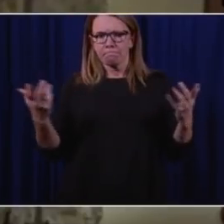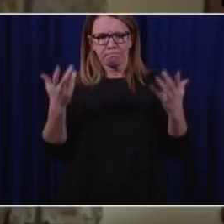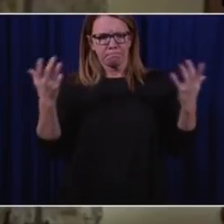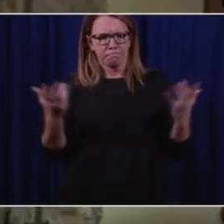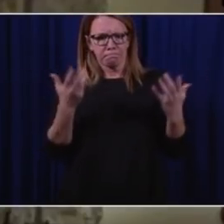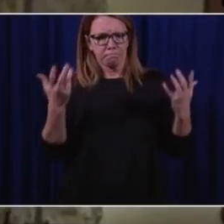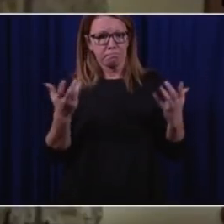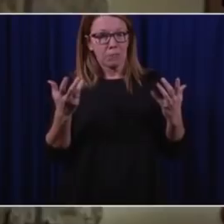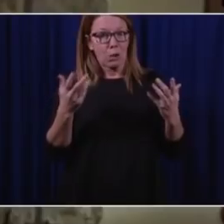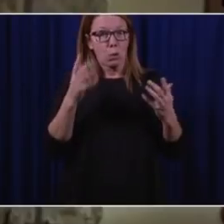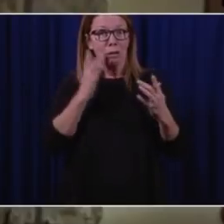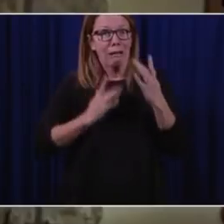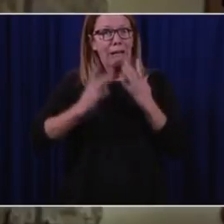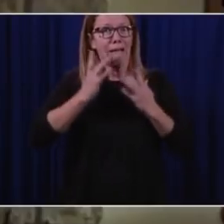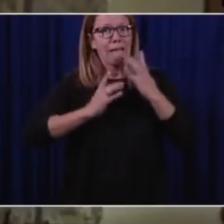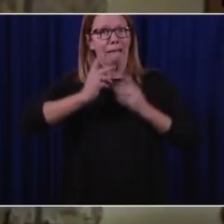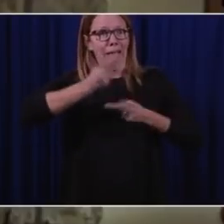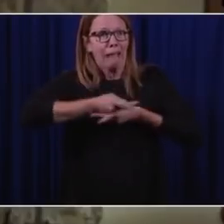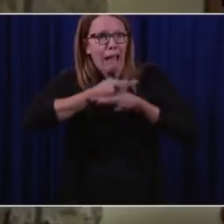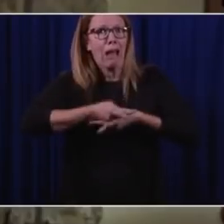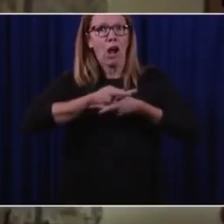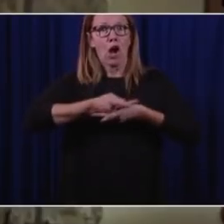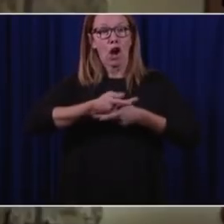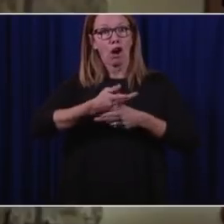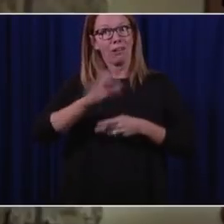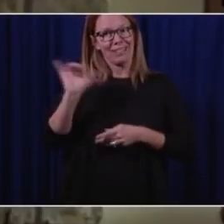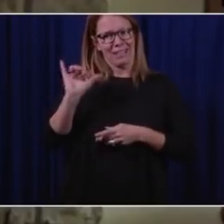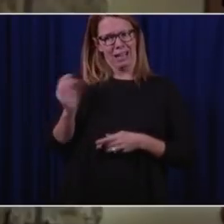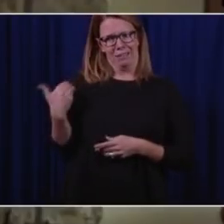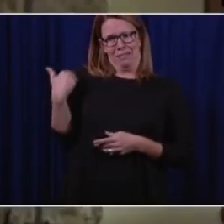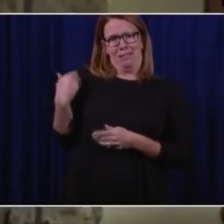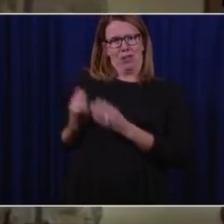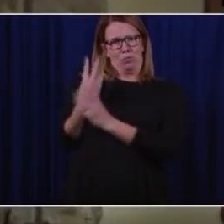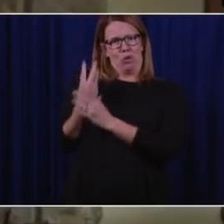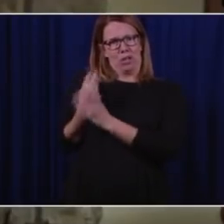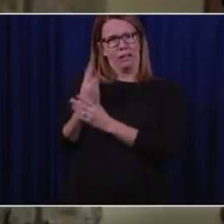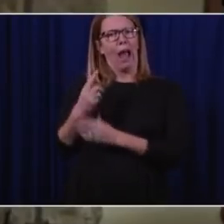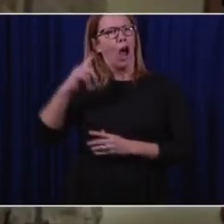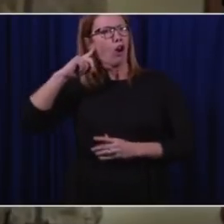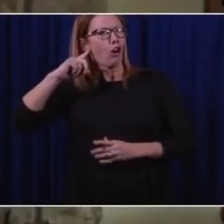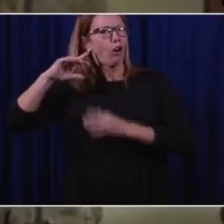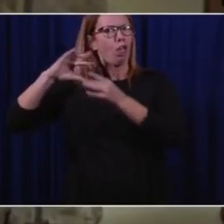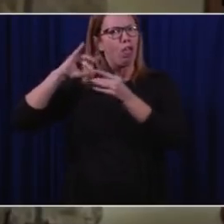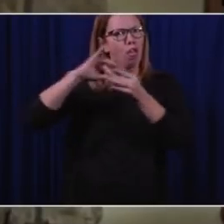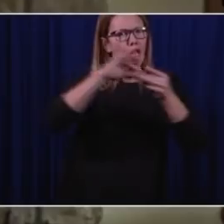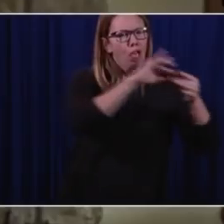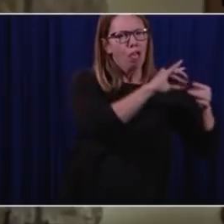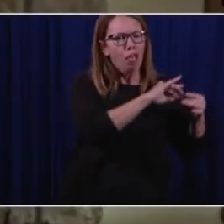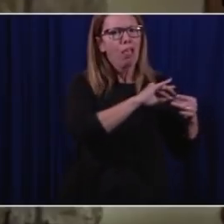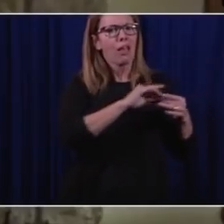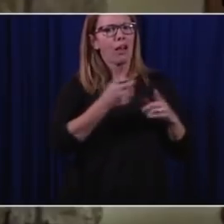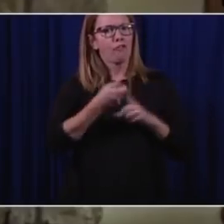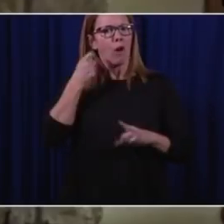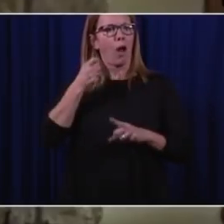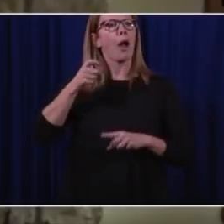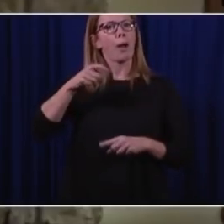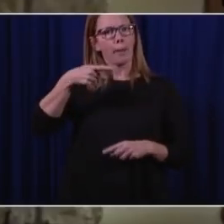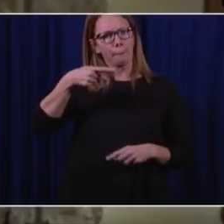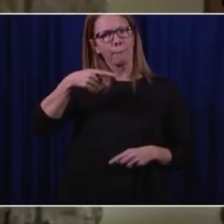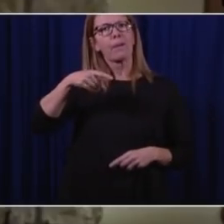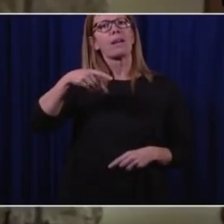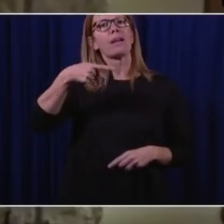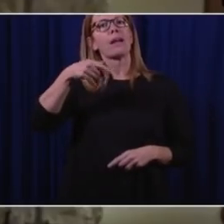we're rationing care the way Italy had to in the springtime? And I'm hearing some stories out of my old stomping grounds in El Paso that they're having to